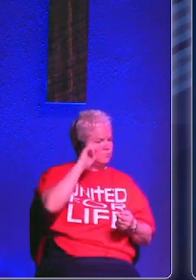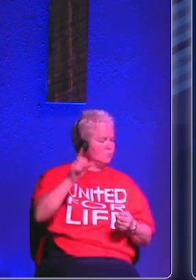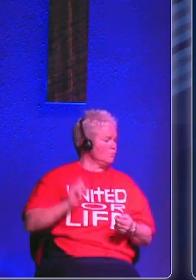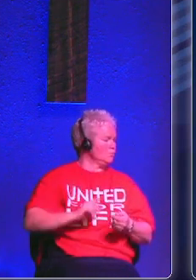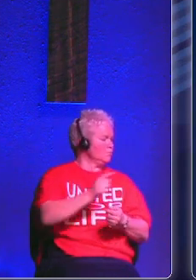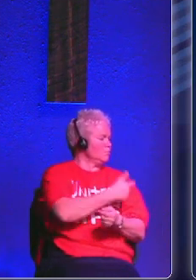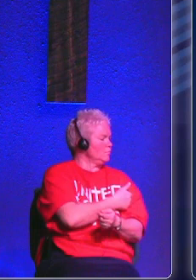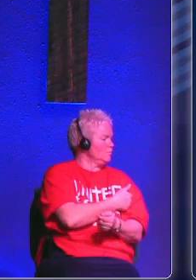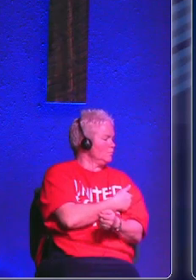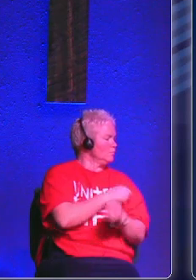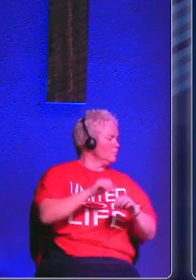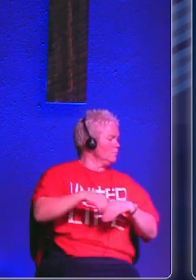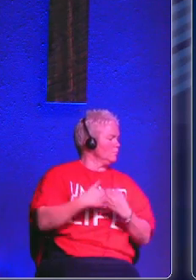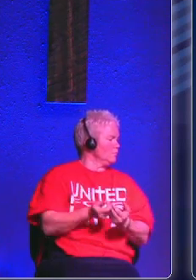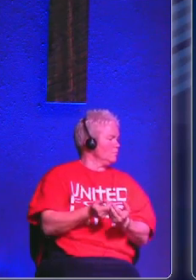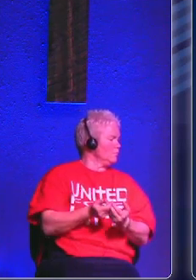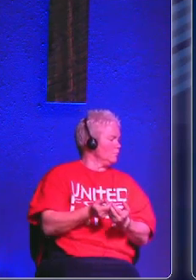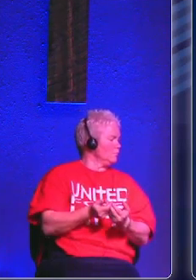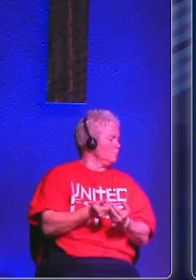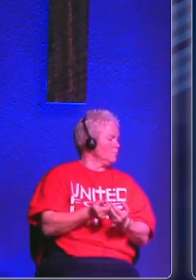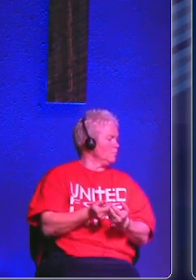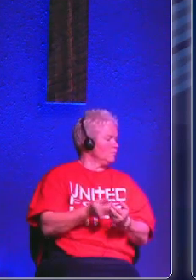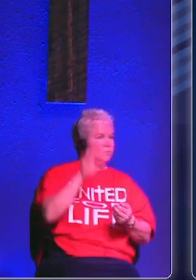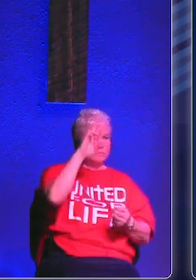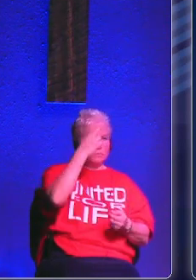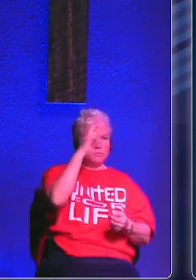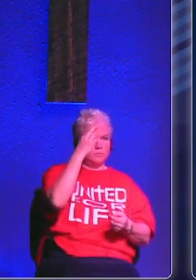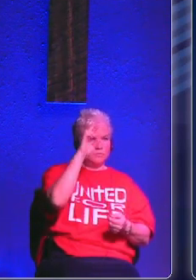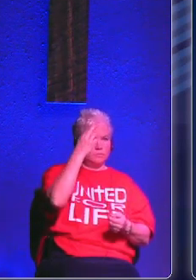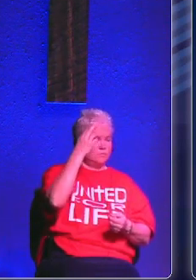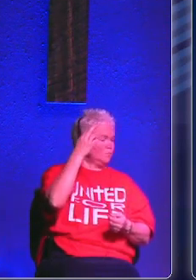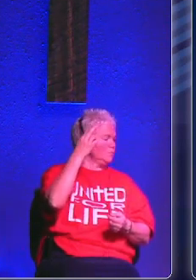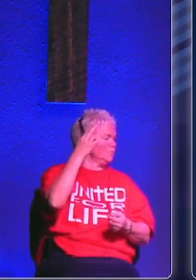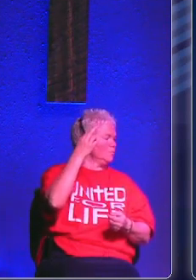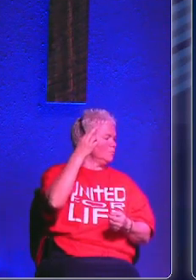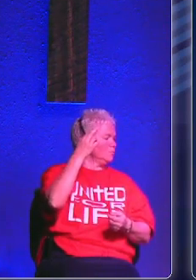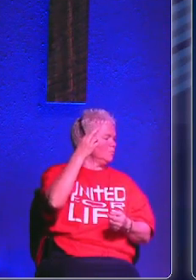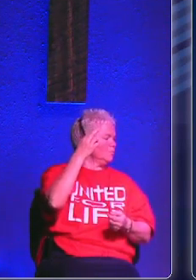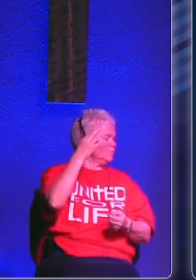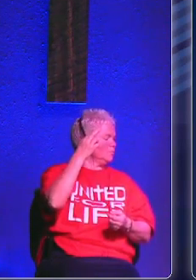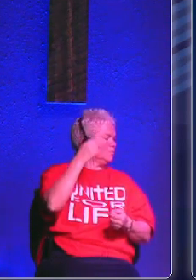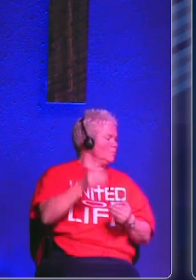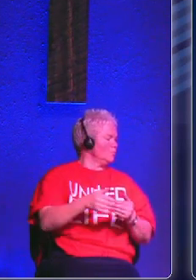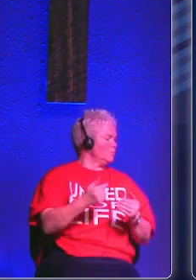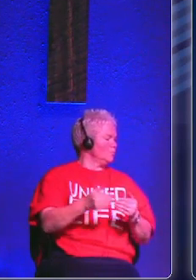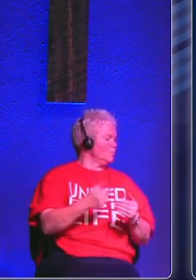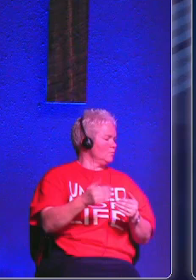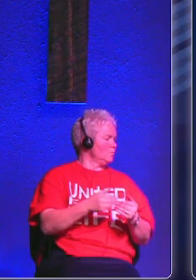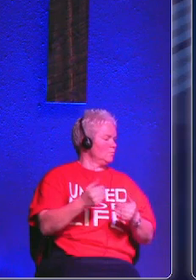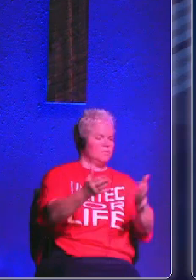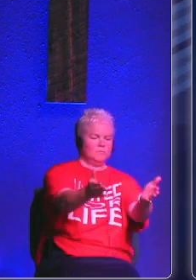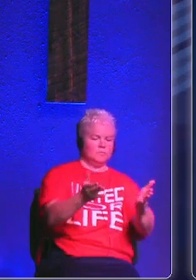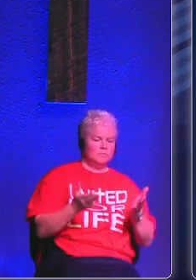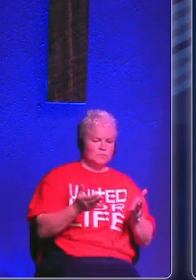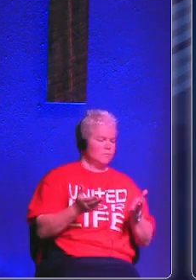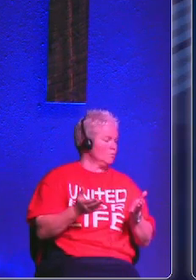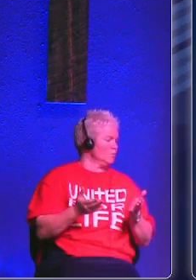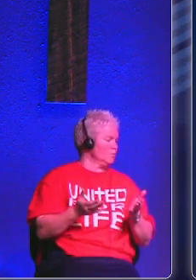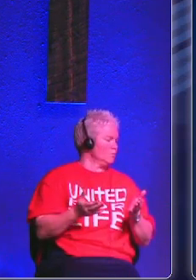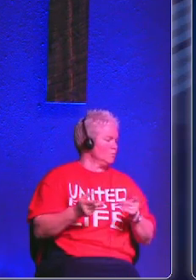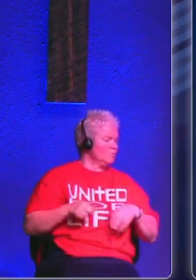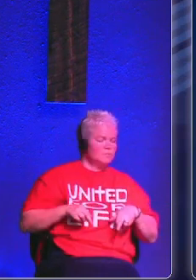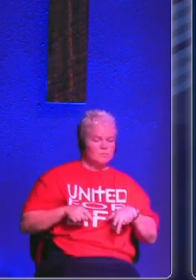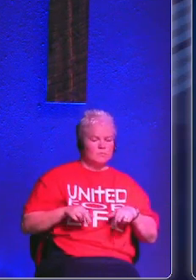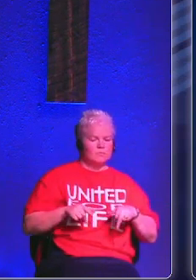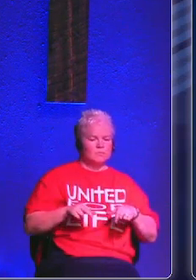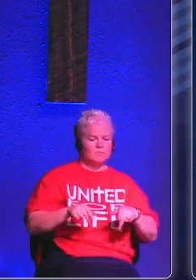us. However, as many quickly realize, they can be anything but easy to